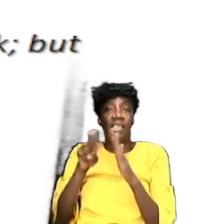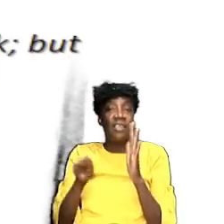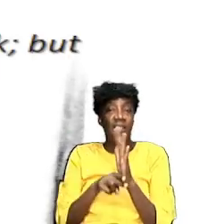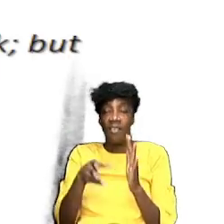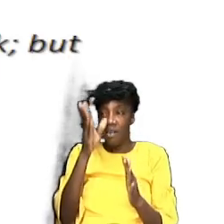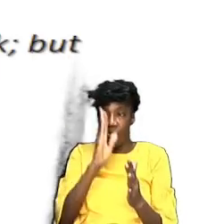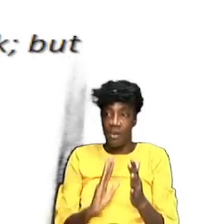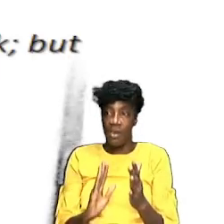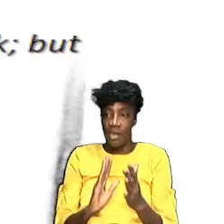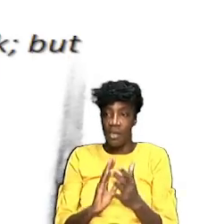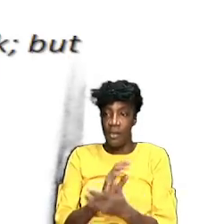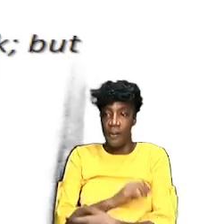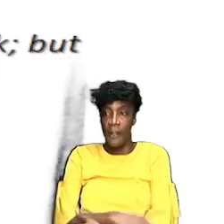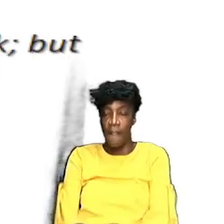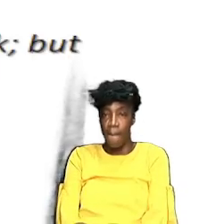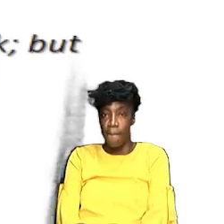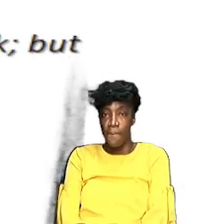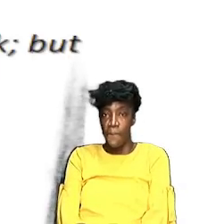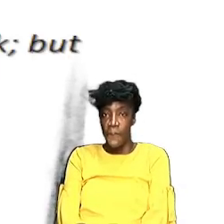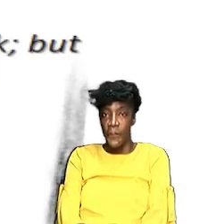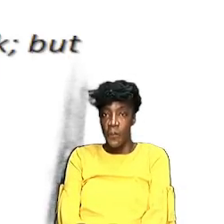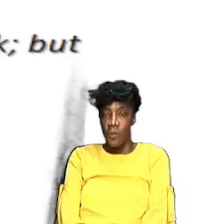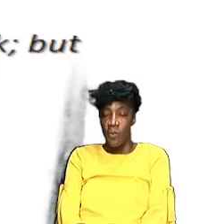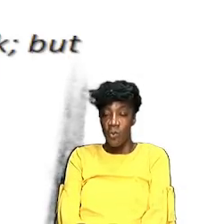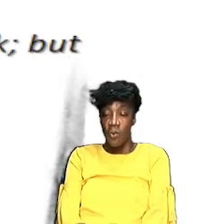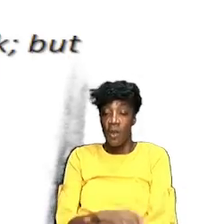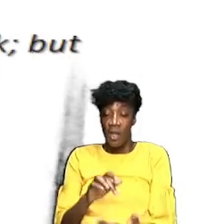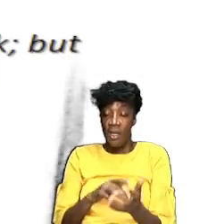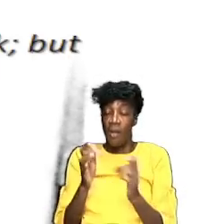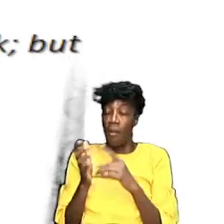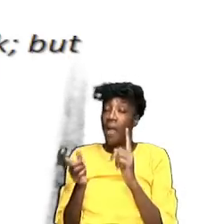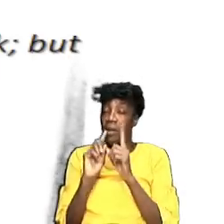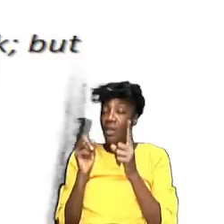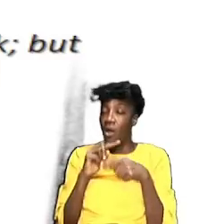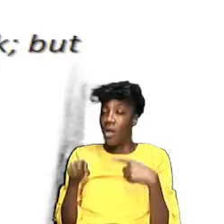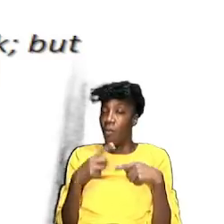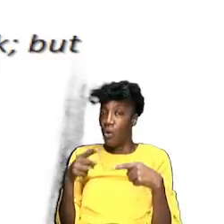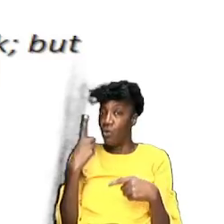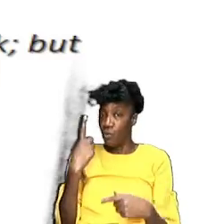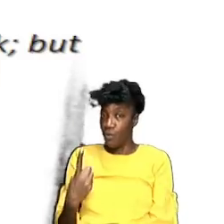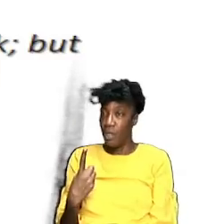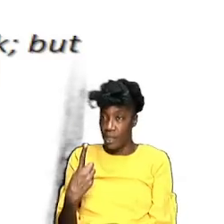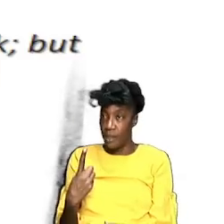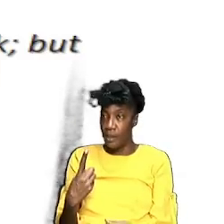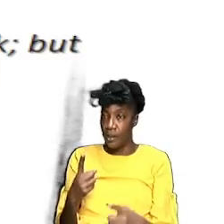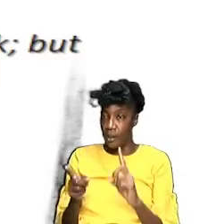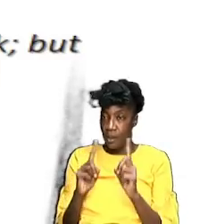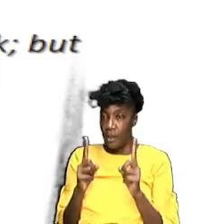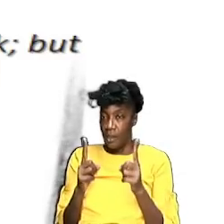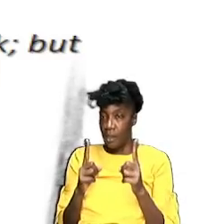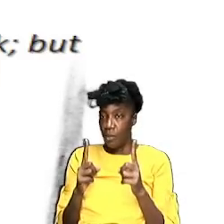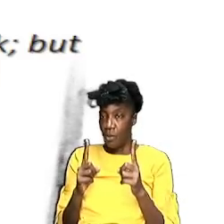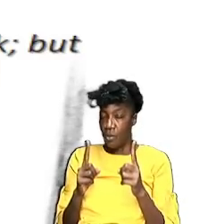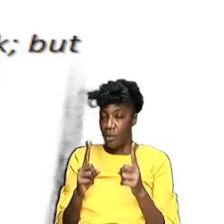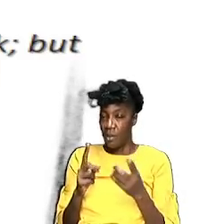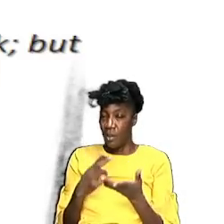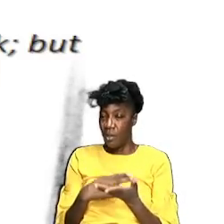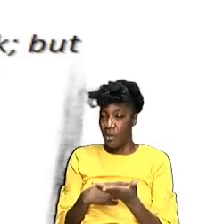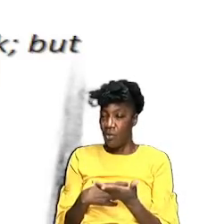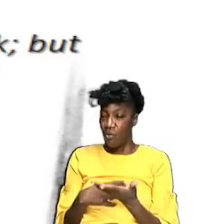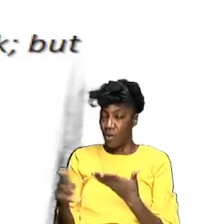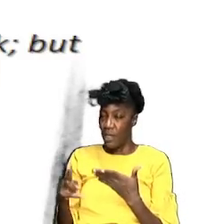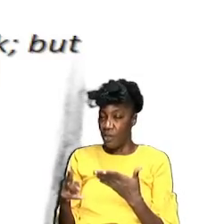There are two things that the scripture is talking about in its Greek sense. One, It talks about us being righteous in the sense